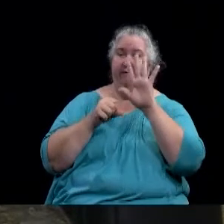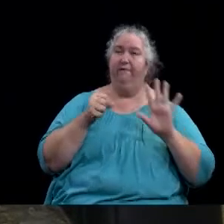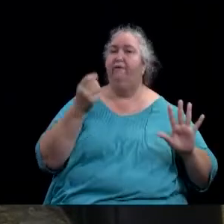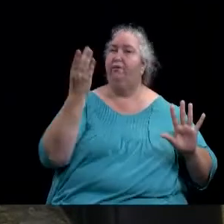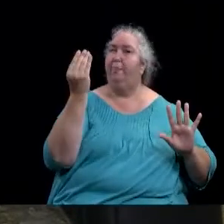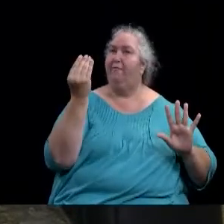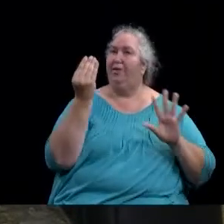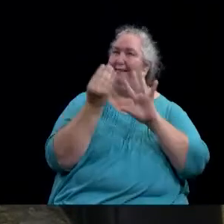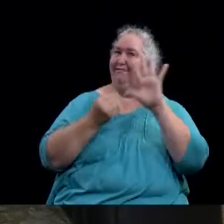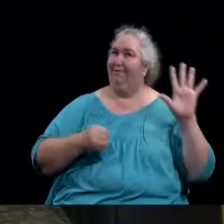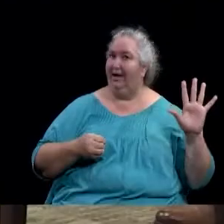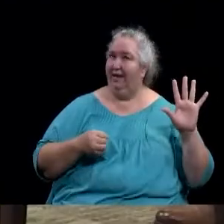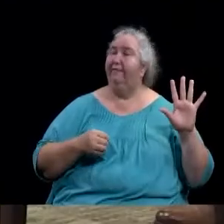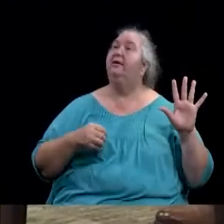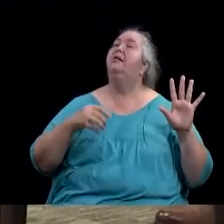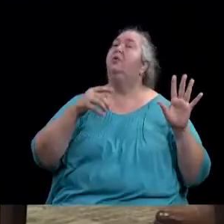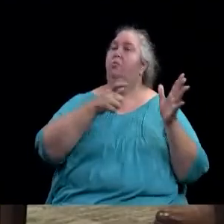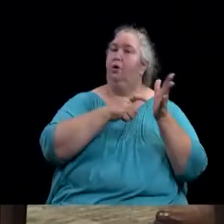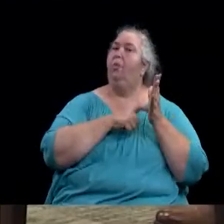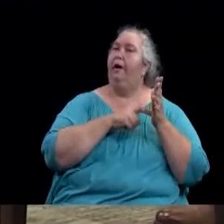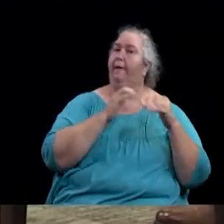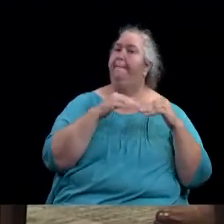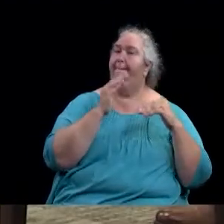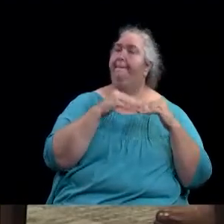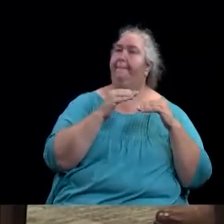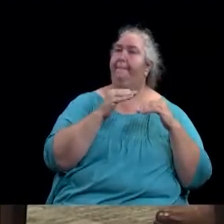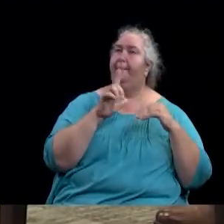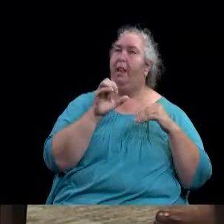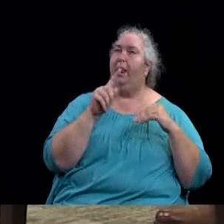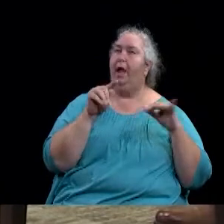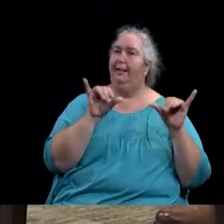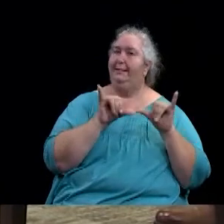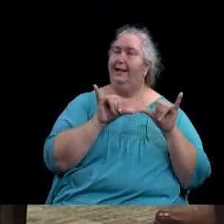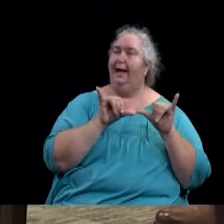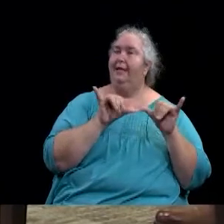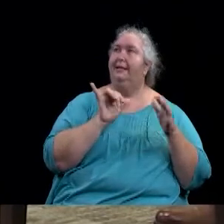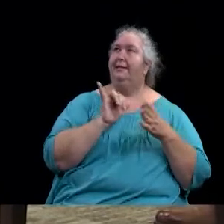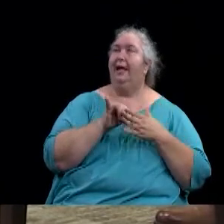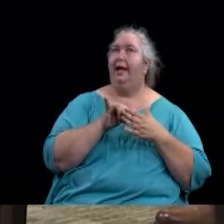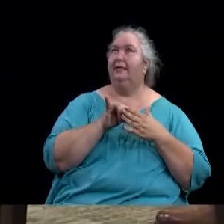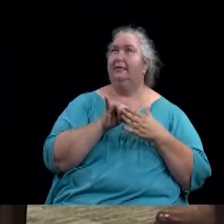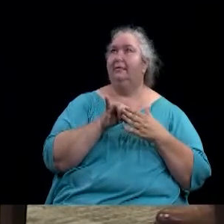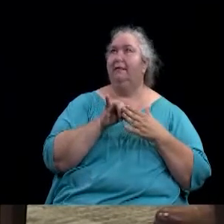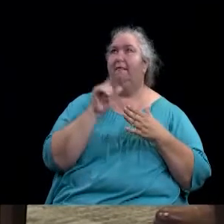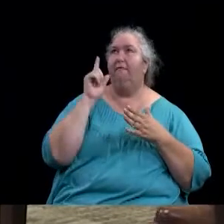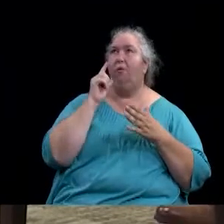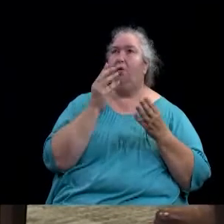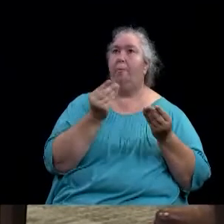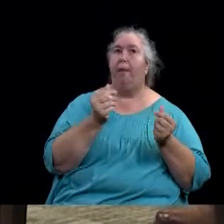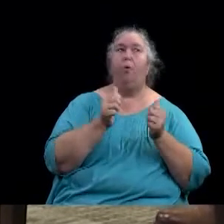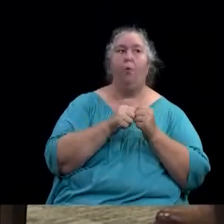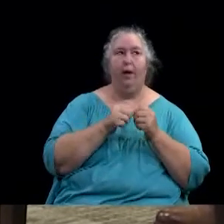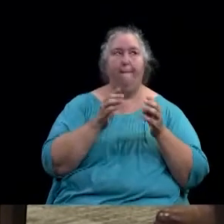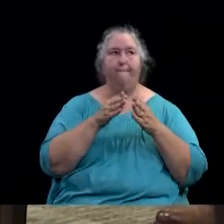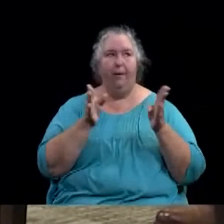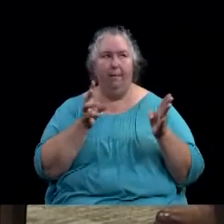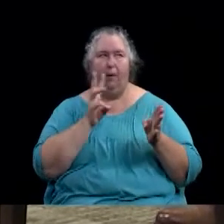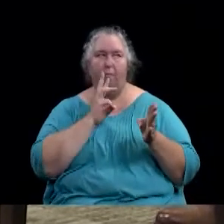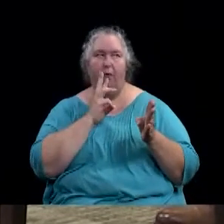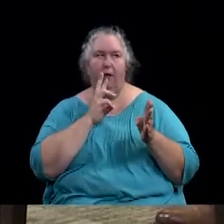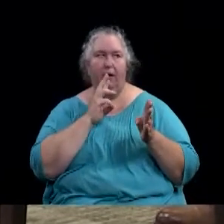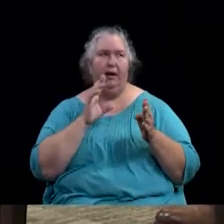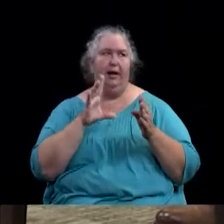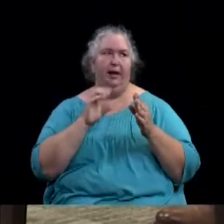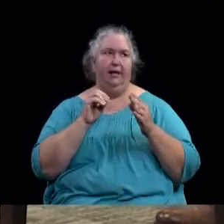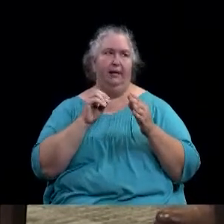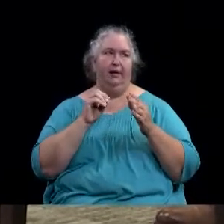be for properties with public water, and then they jump up to 2 acres for lots or properties without public